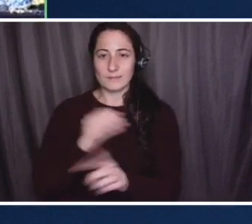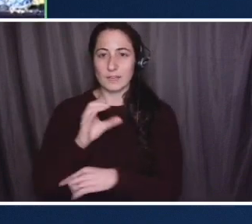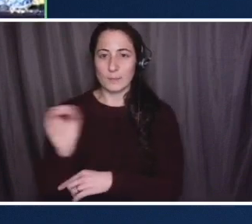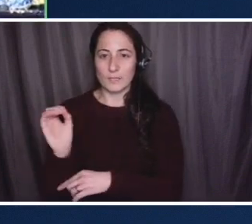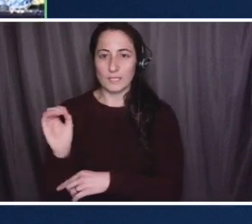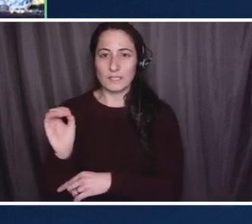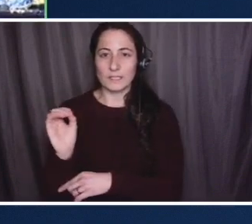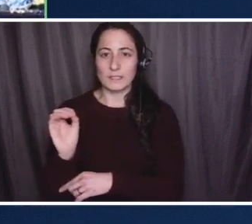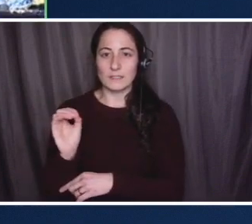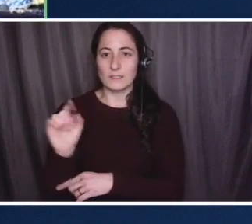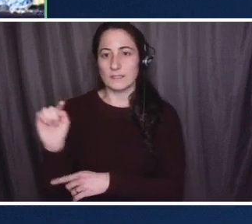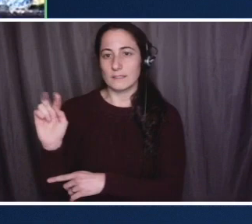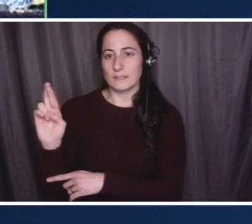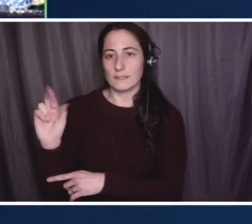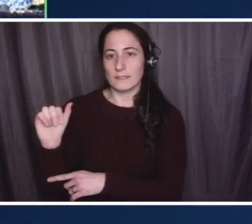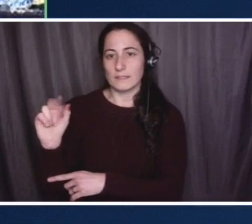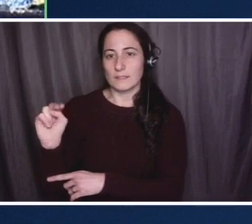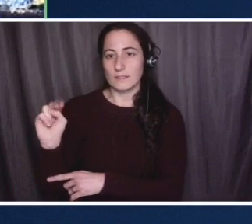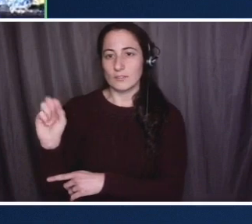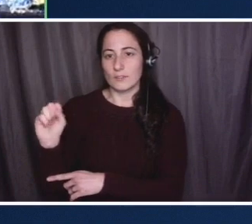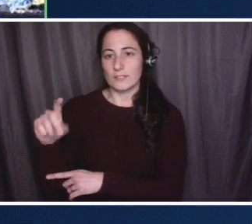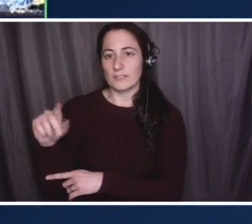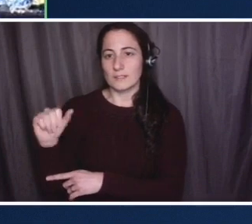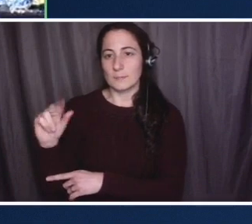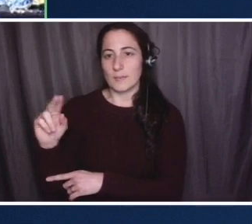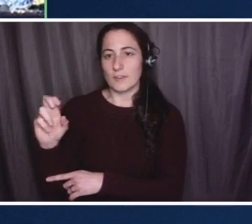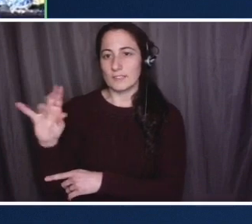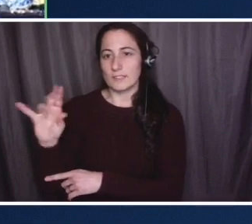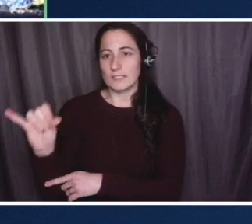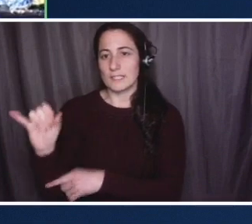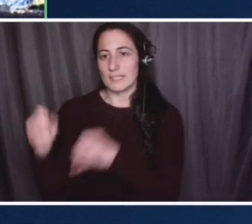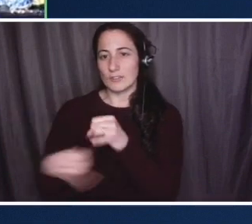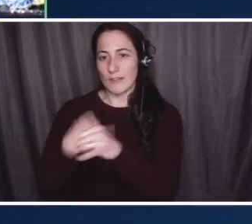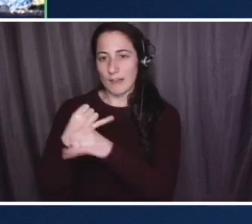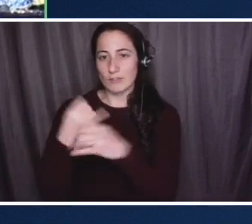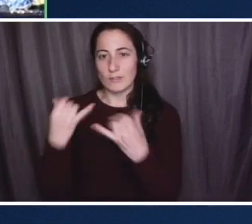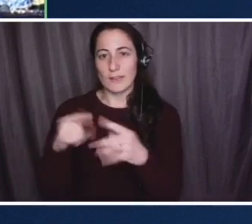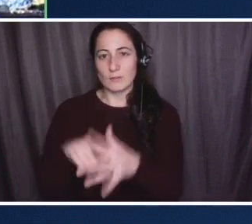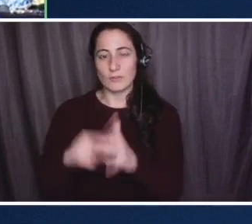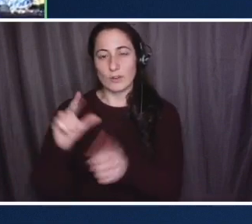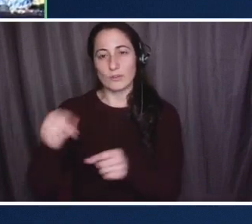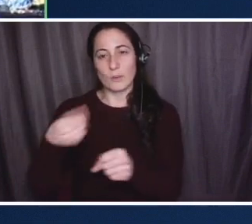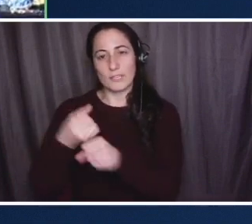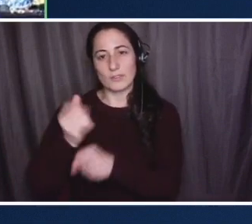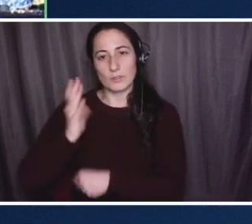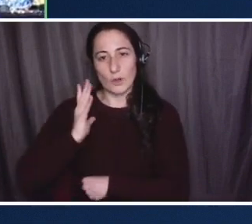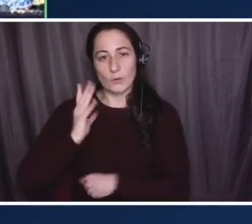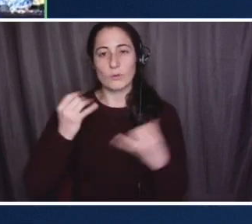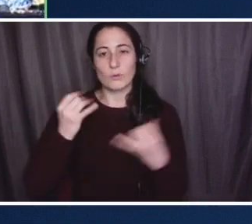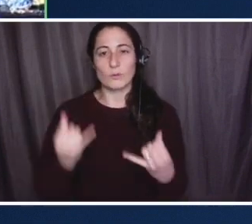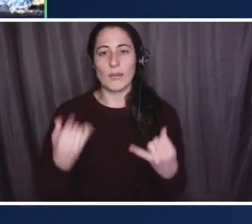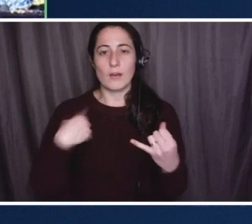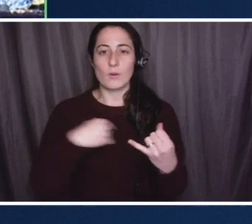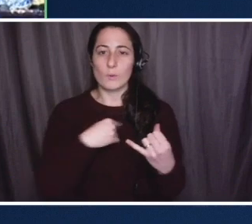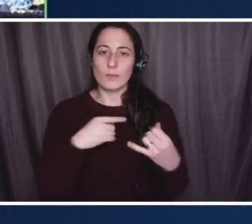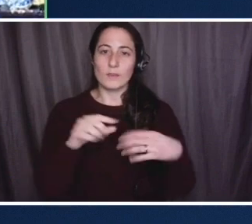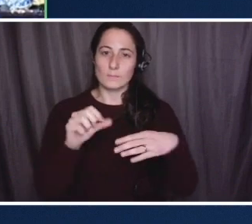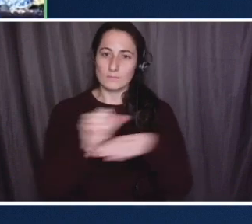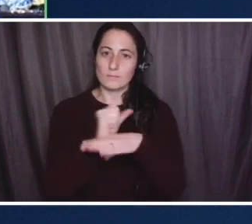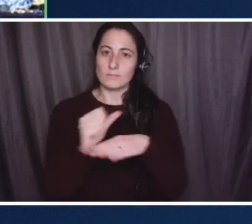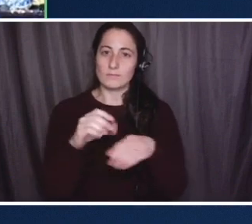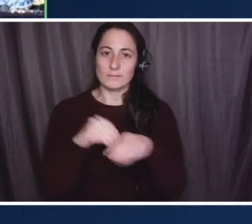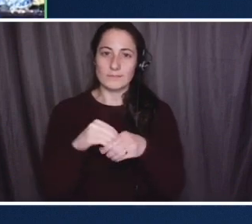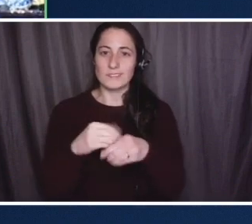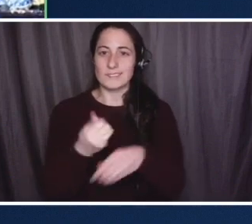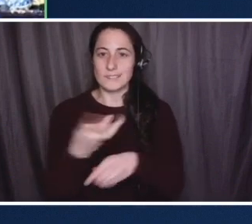Transparency International, I mean, has launched since 20 years now and practicing with success in several countries. So this is something that